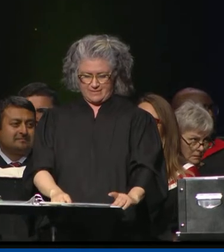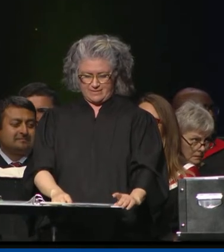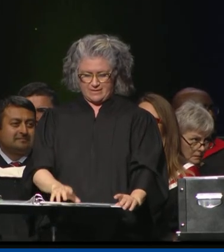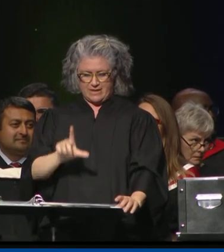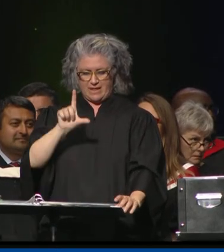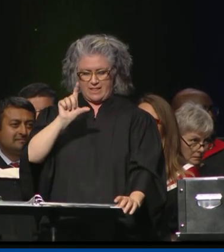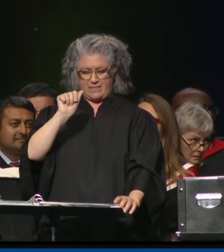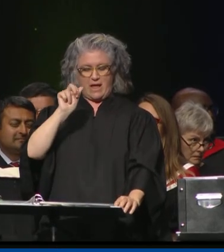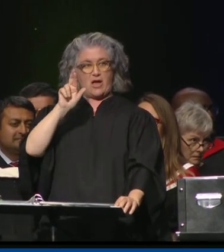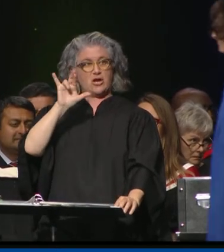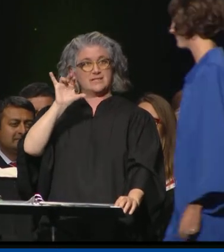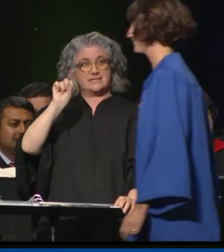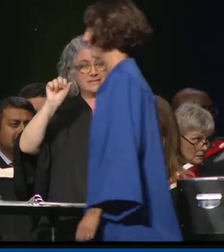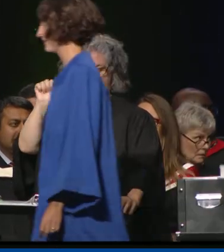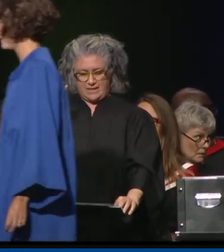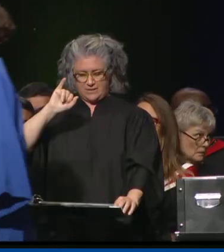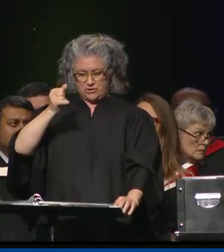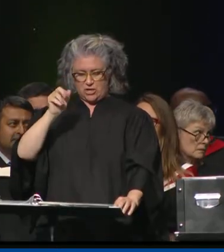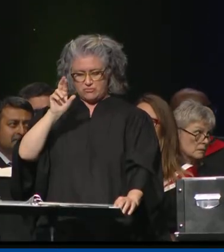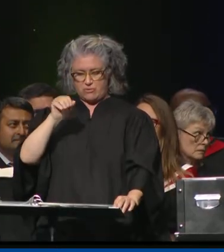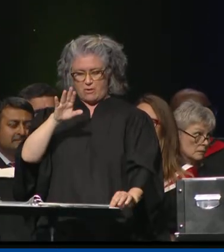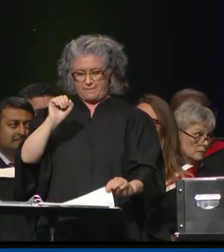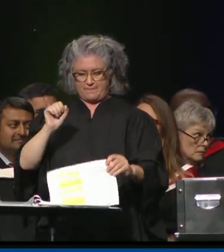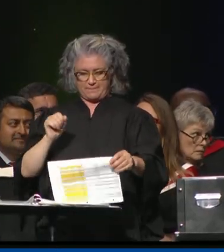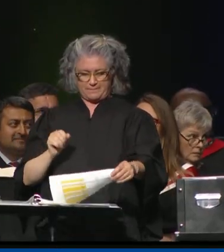Larissa Jerome.